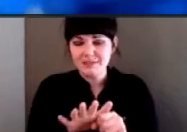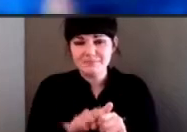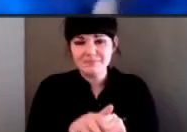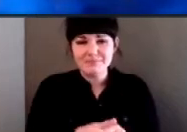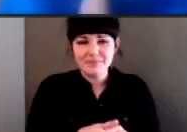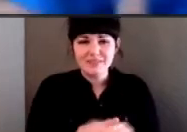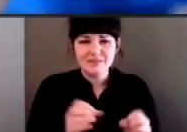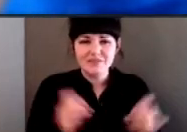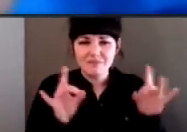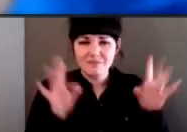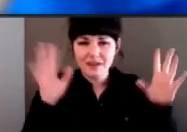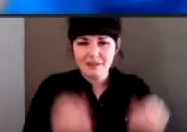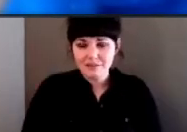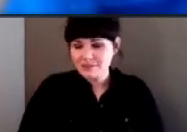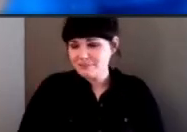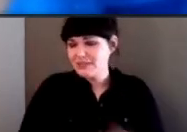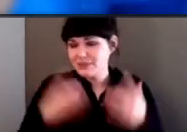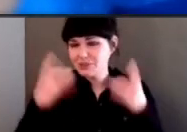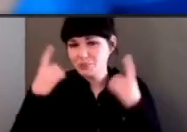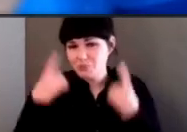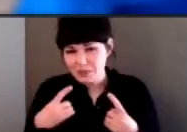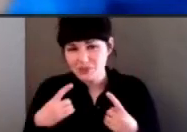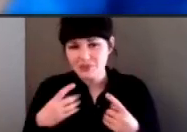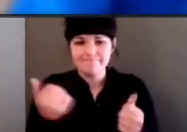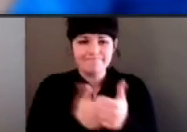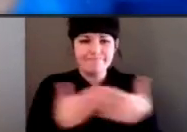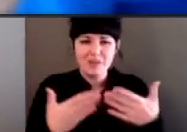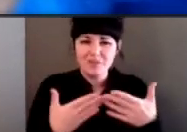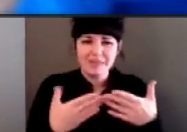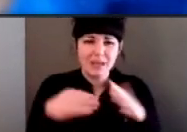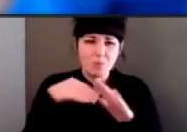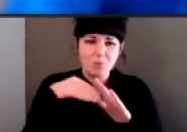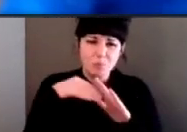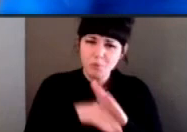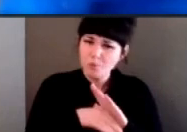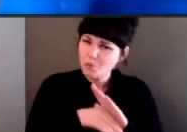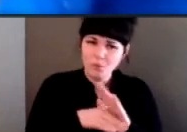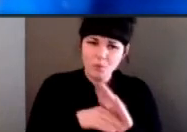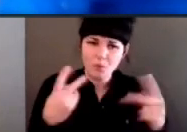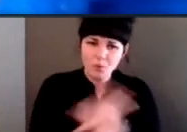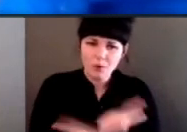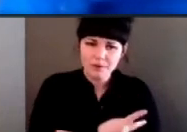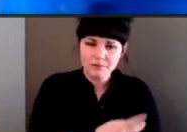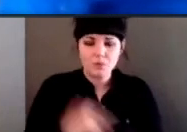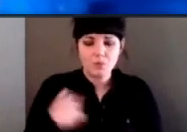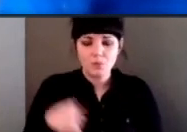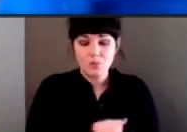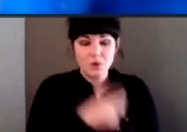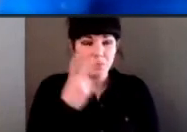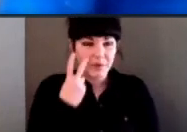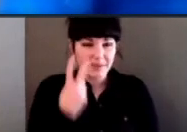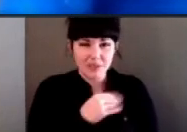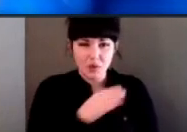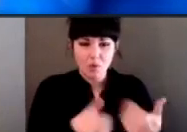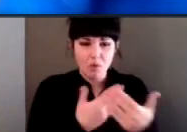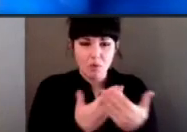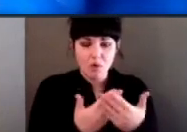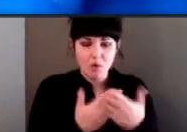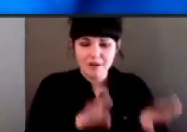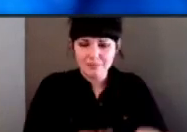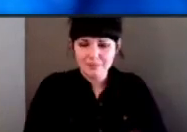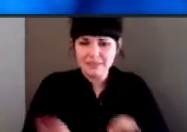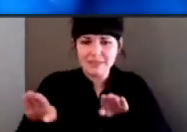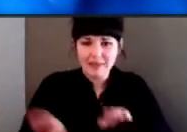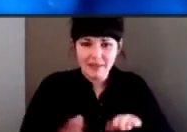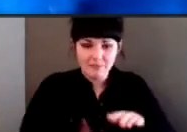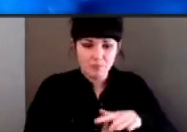the kind of behaviors that we as human beings struggle with when we're facing depression and